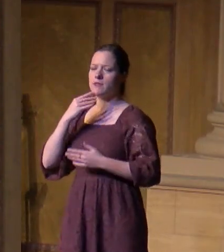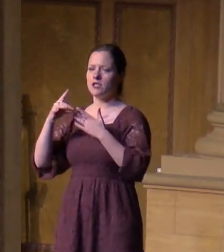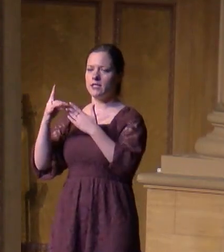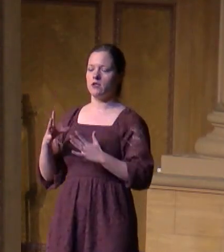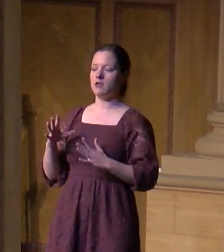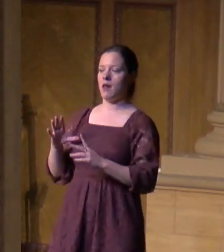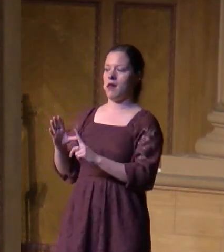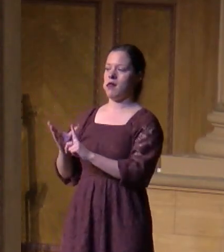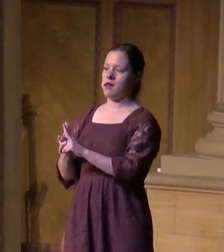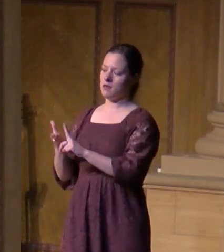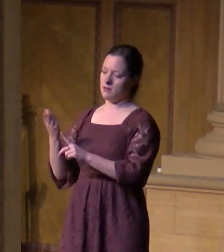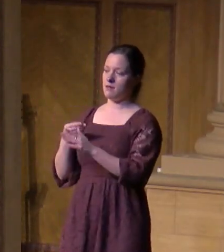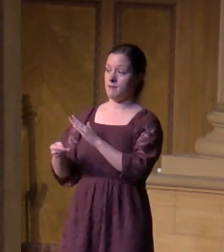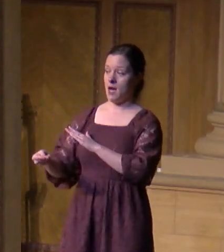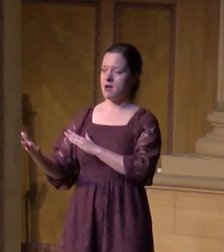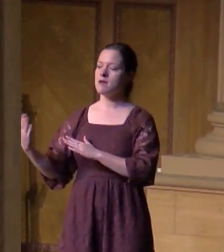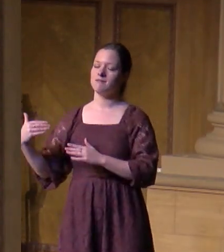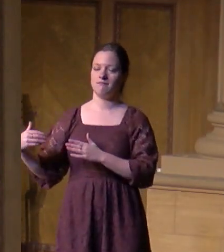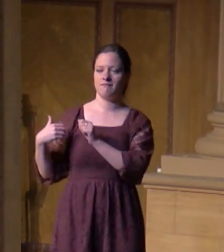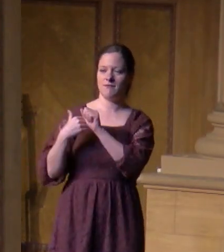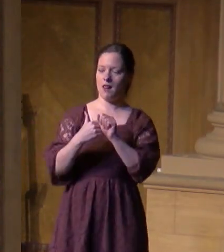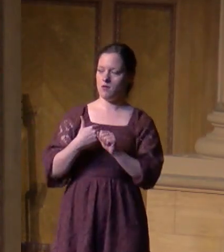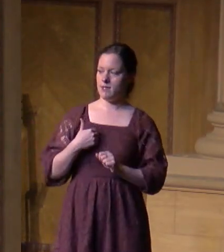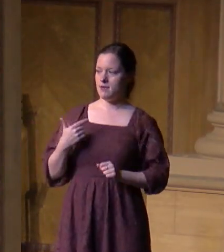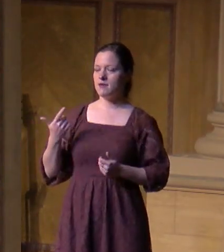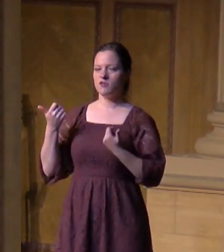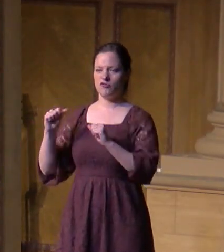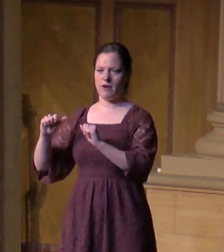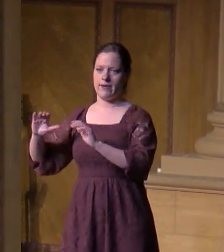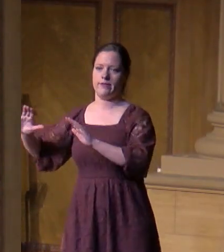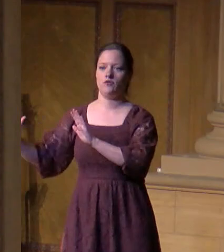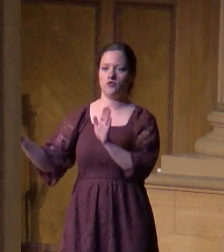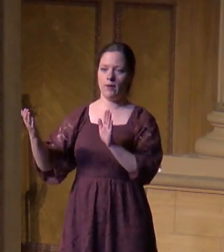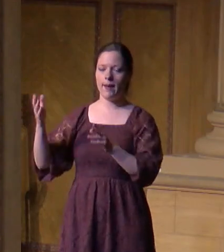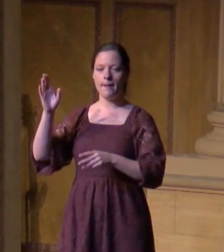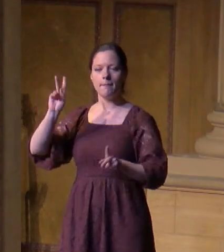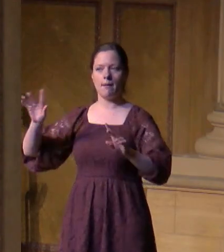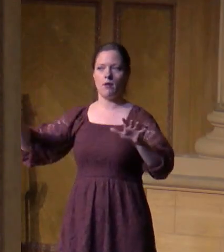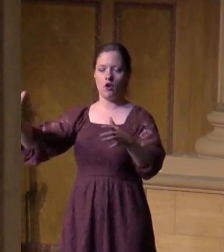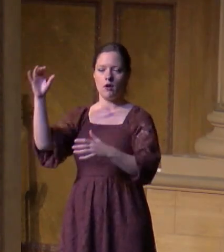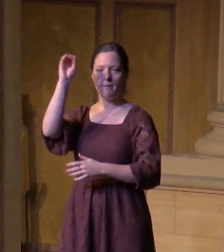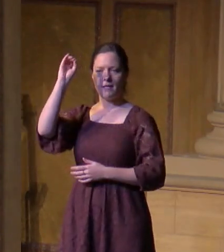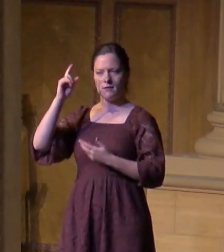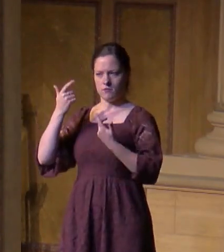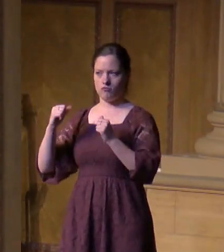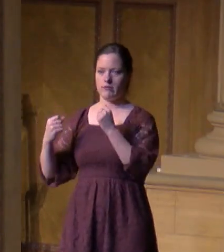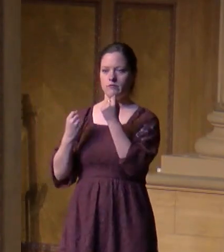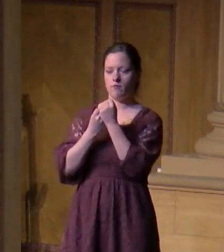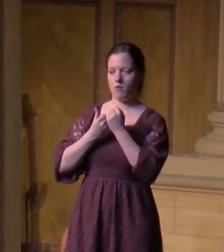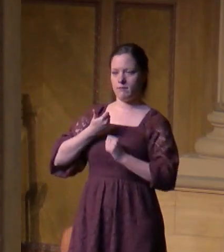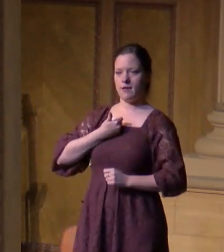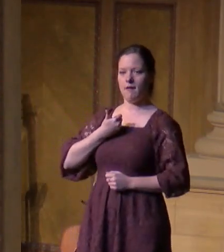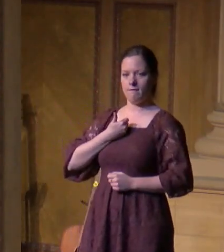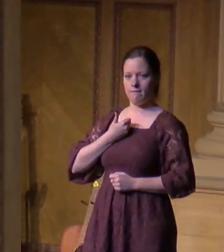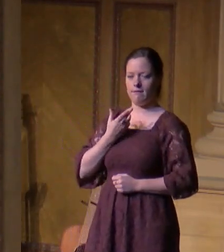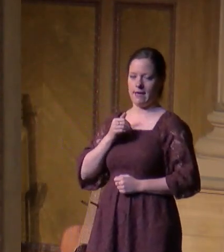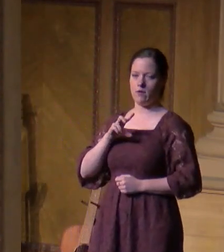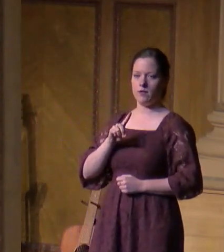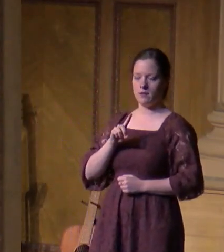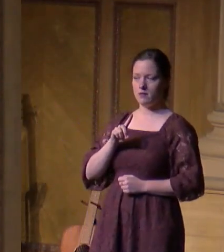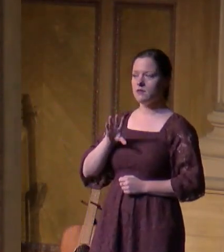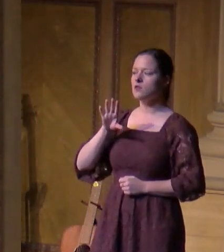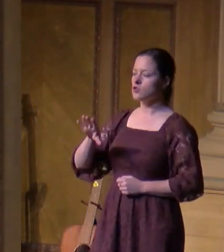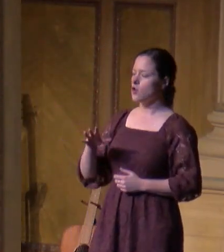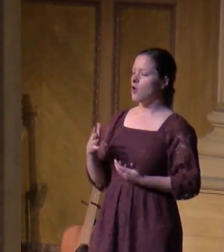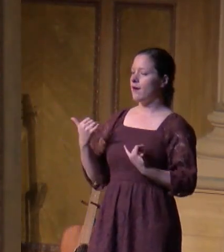loyal to him with money and with bribes in hope that he would sway popular opinion into his favor. So we